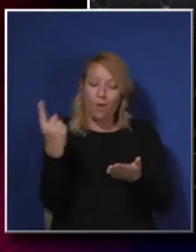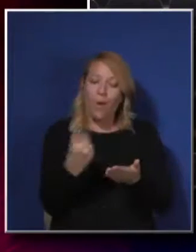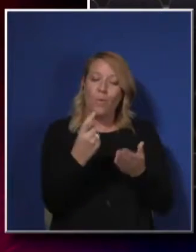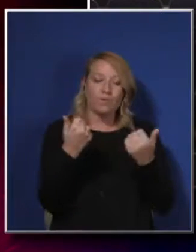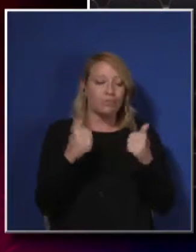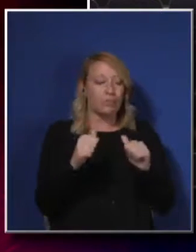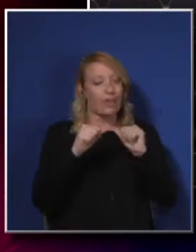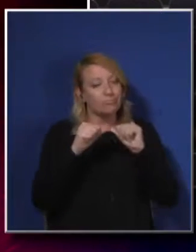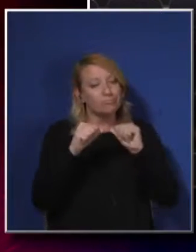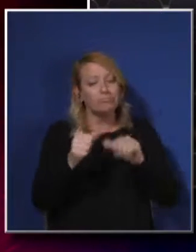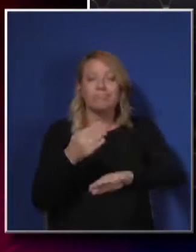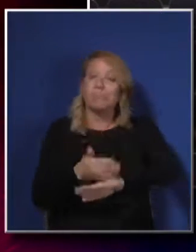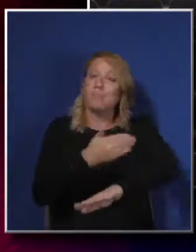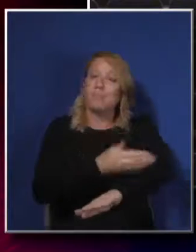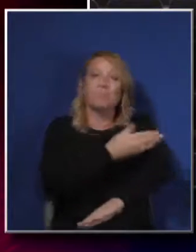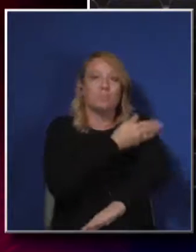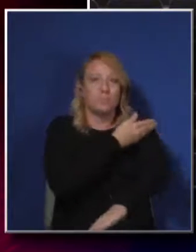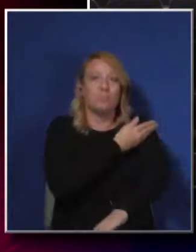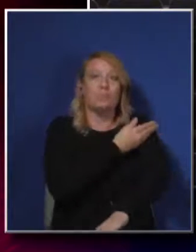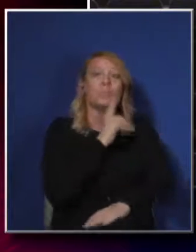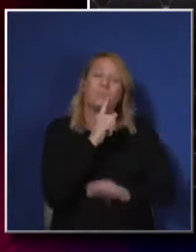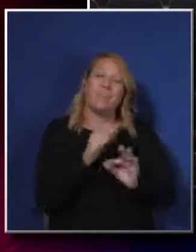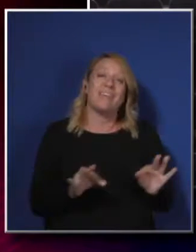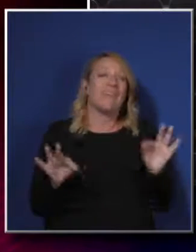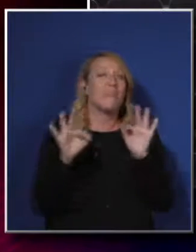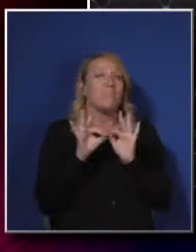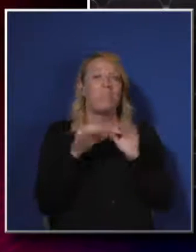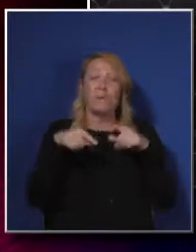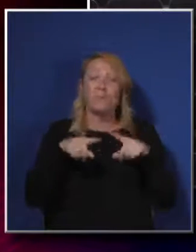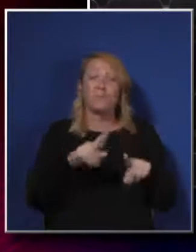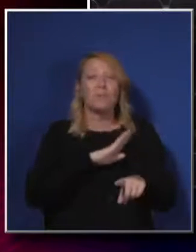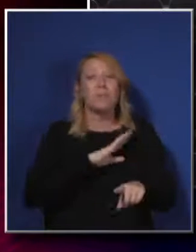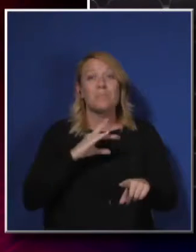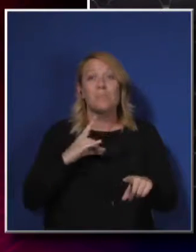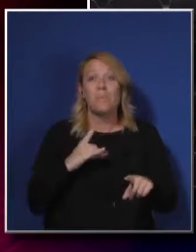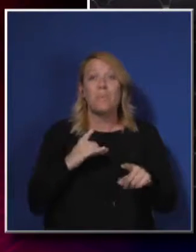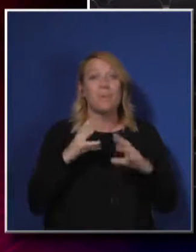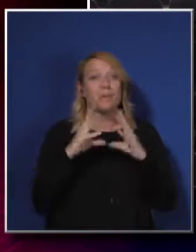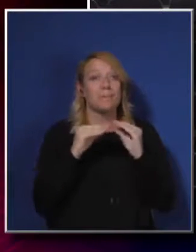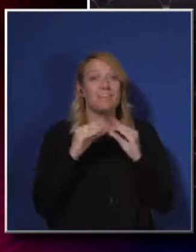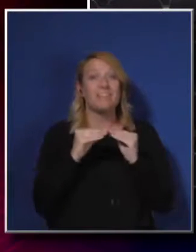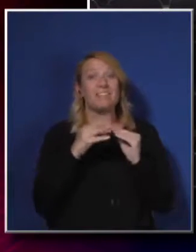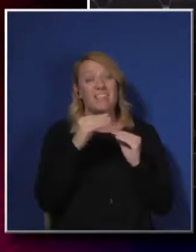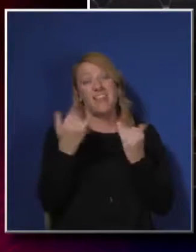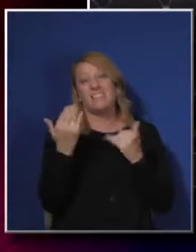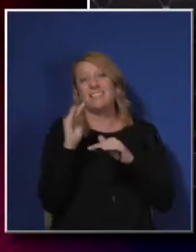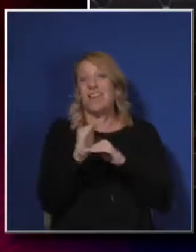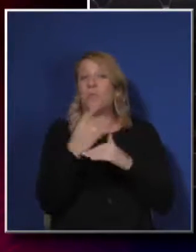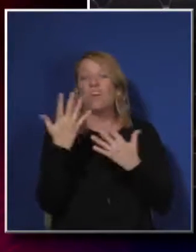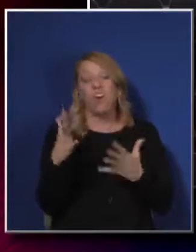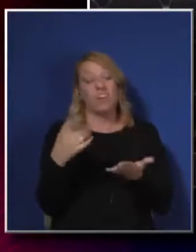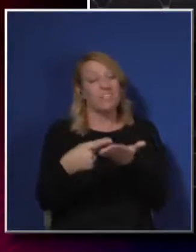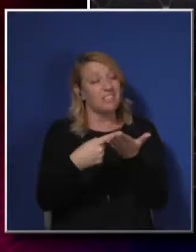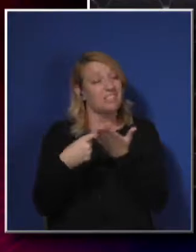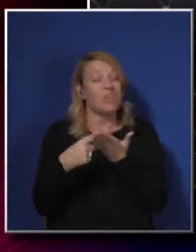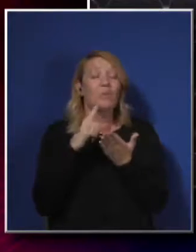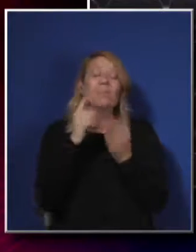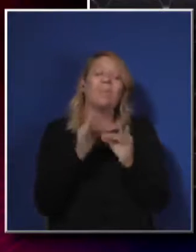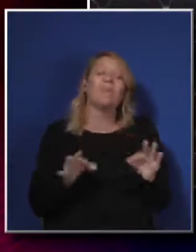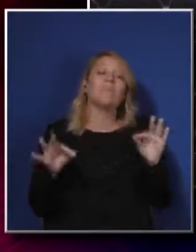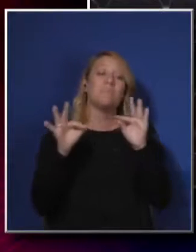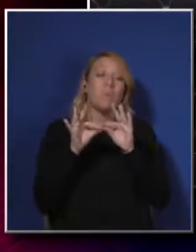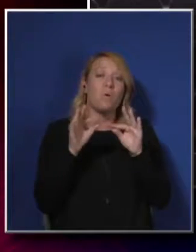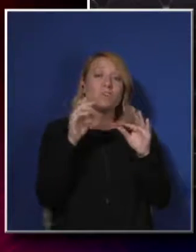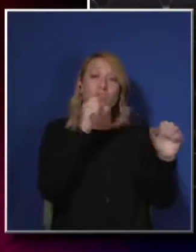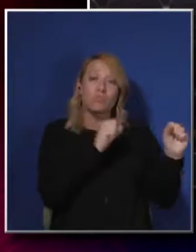and it's very important, and I think we've discussed it several times already this evening. It's very important that our agency strategic